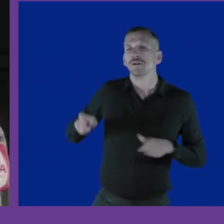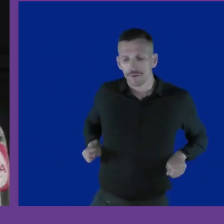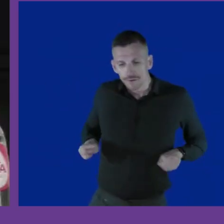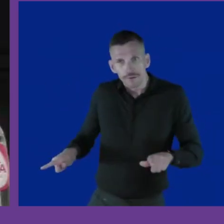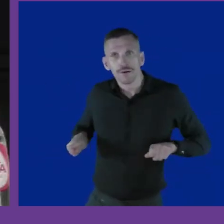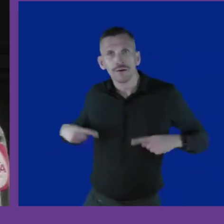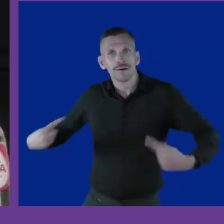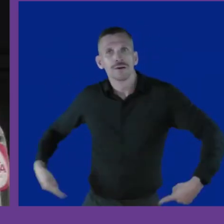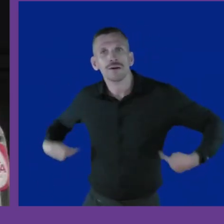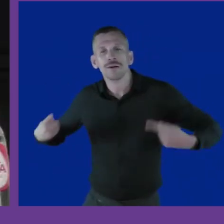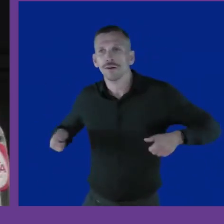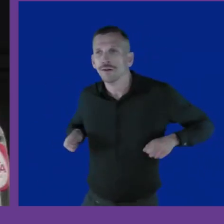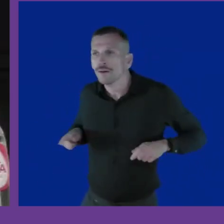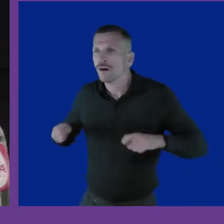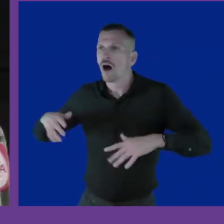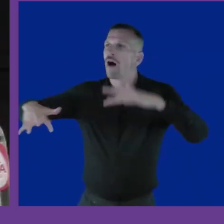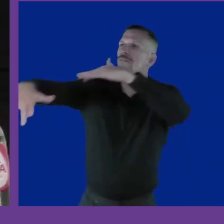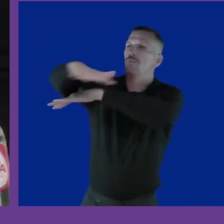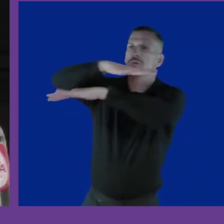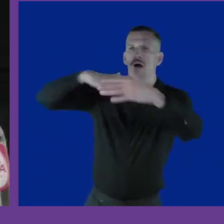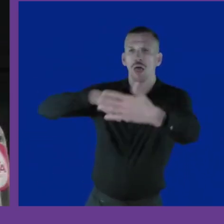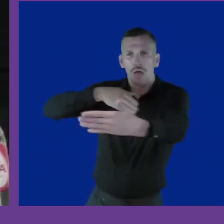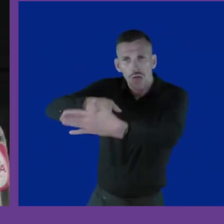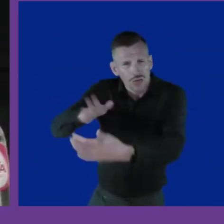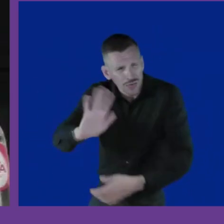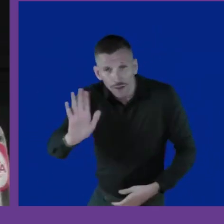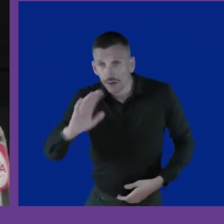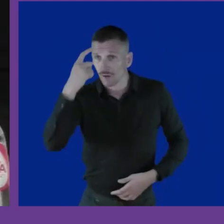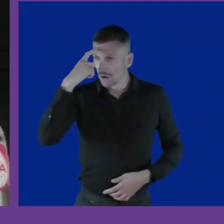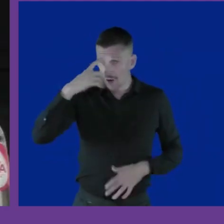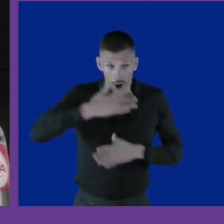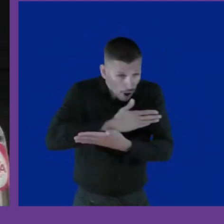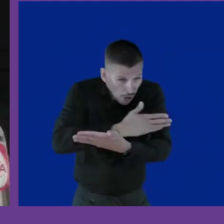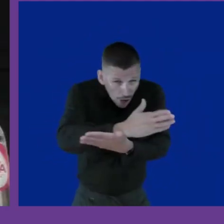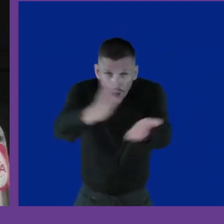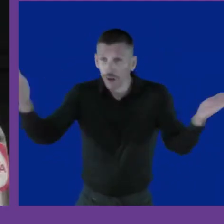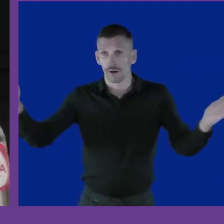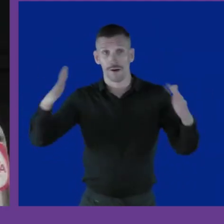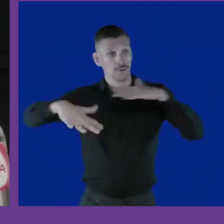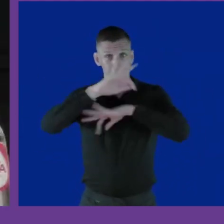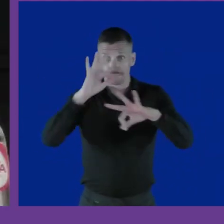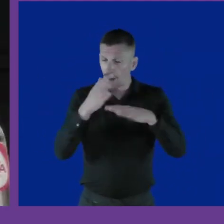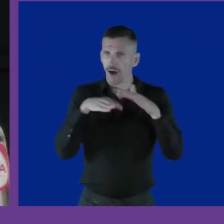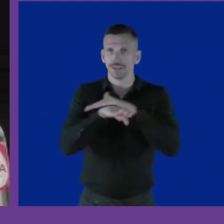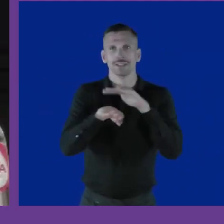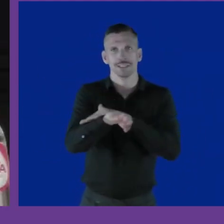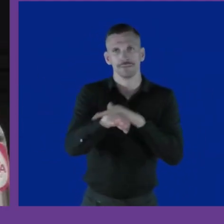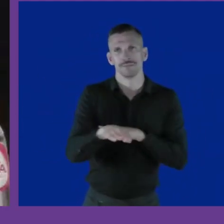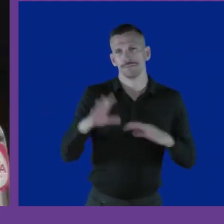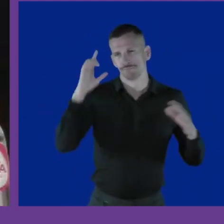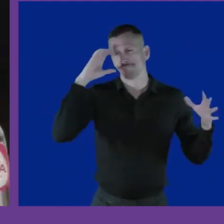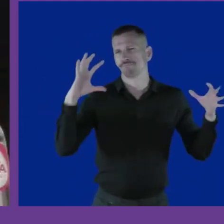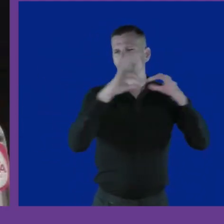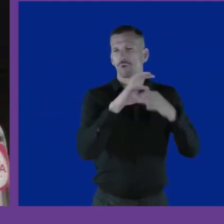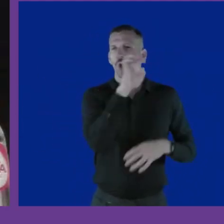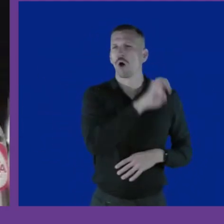So things can be put in a height so people can reach them. And the last thing I want to mention is that don't forget about the complete